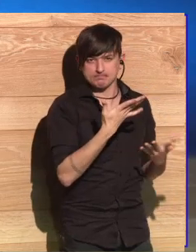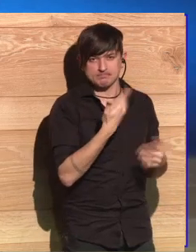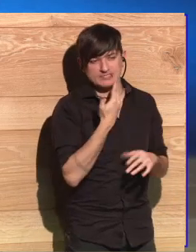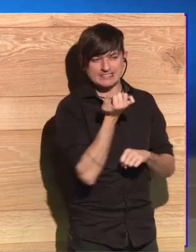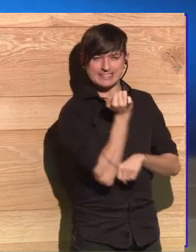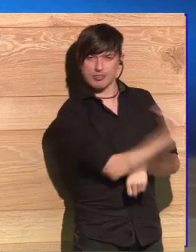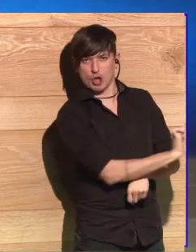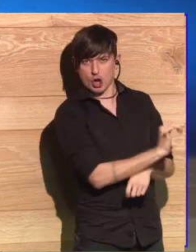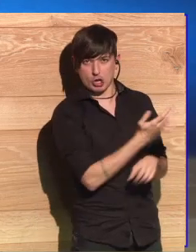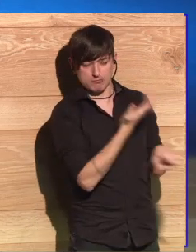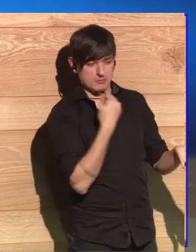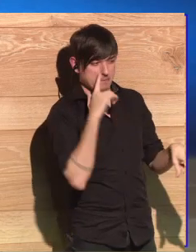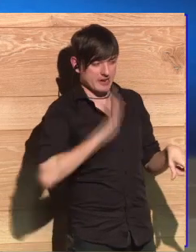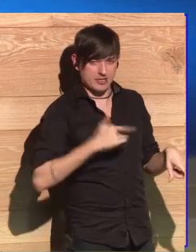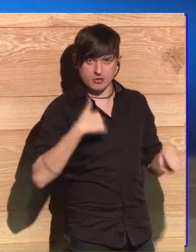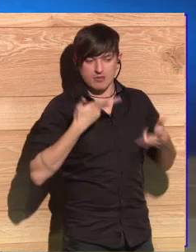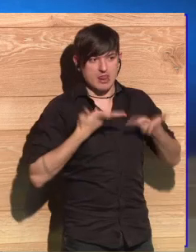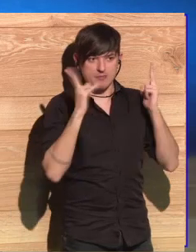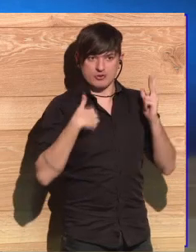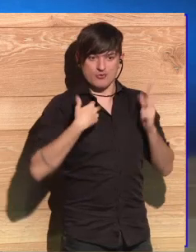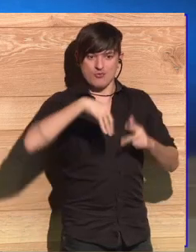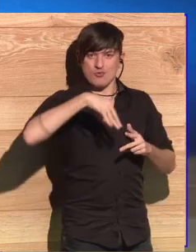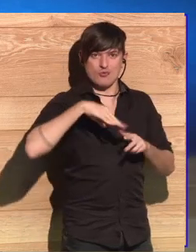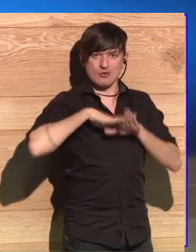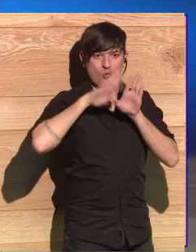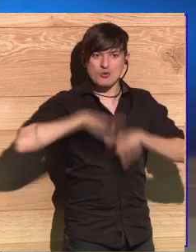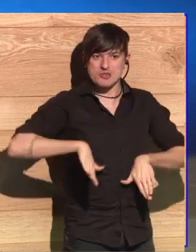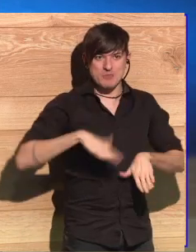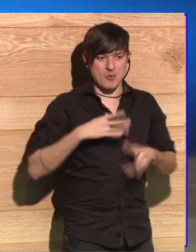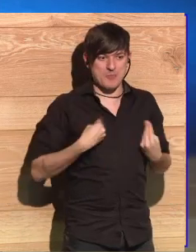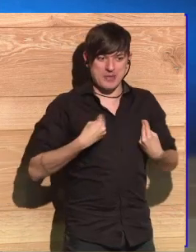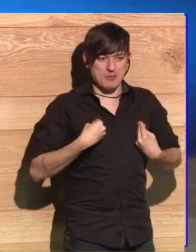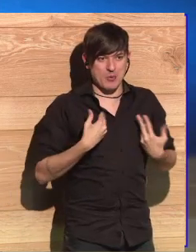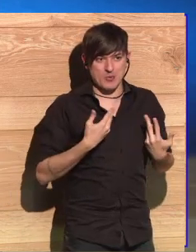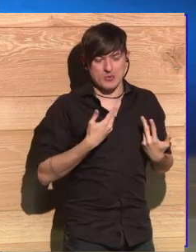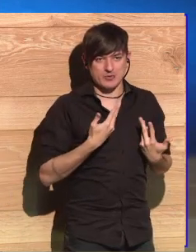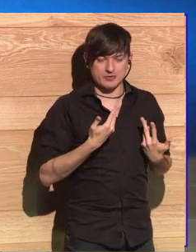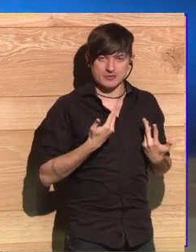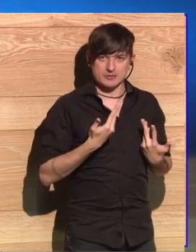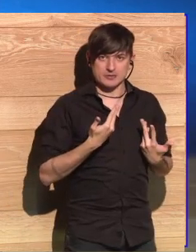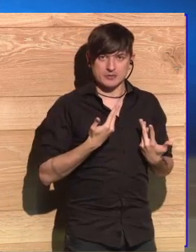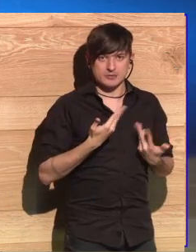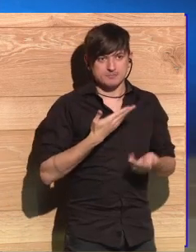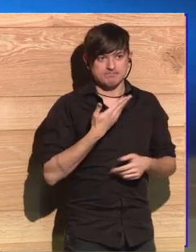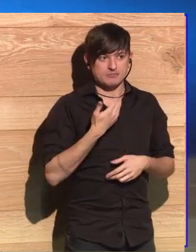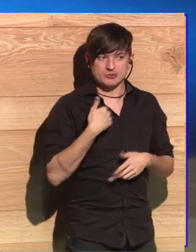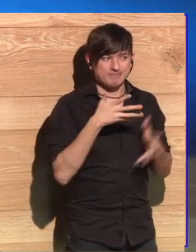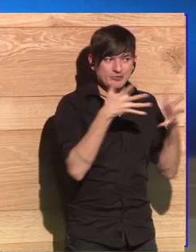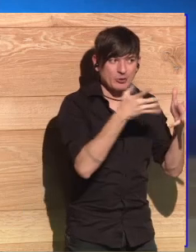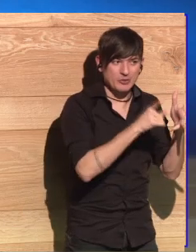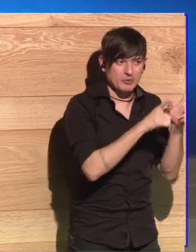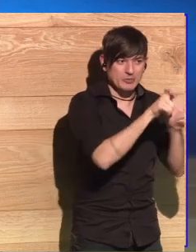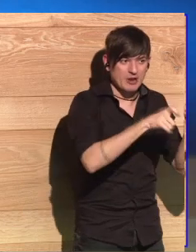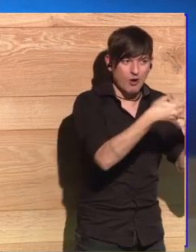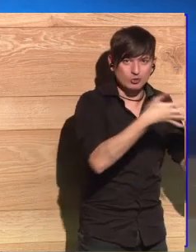Although, I don't recommend any of you writers out there that you wait till everyone in your family